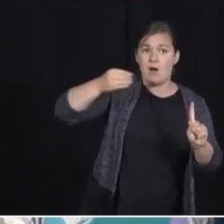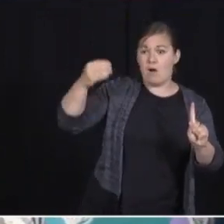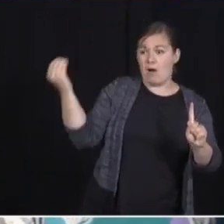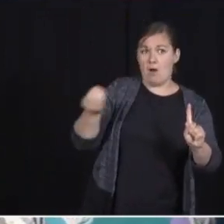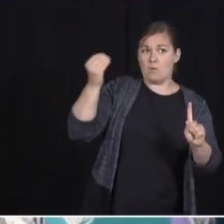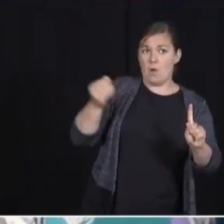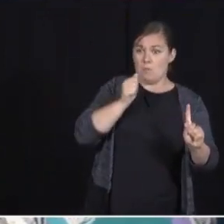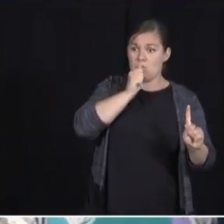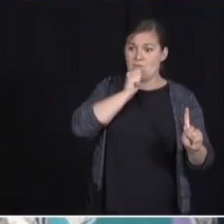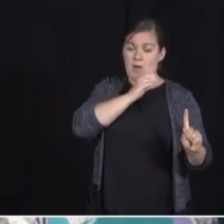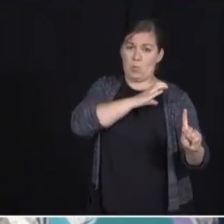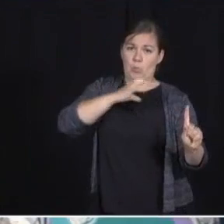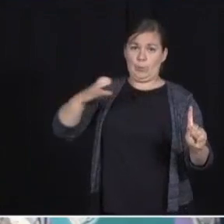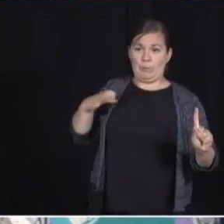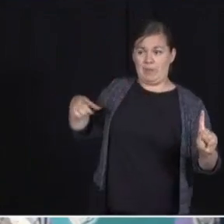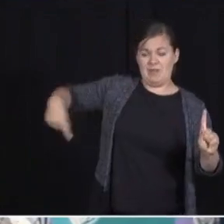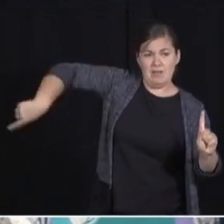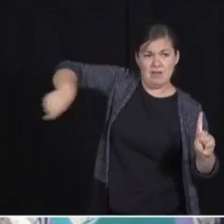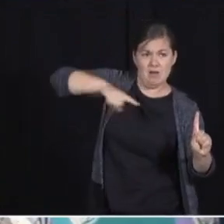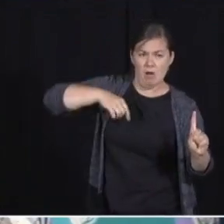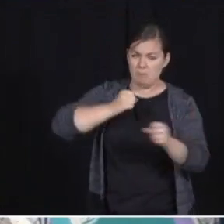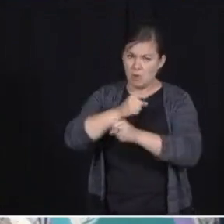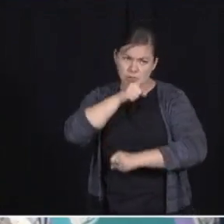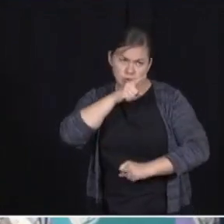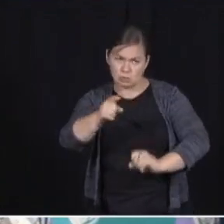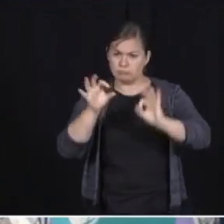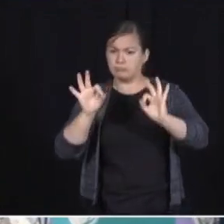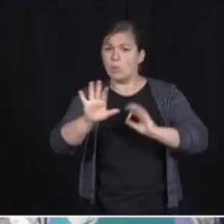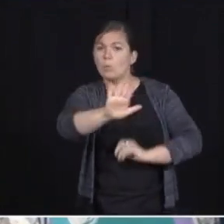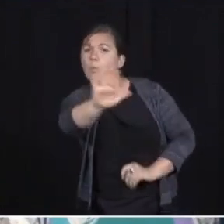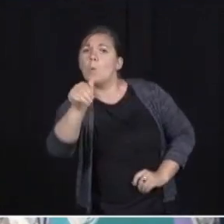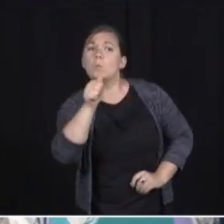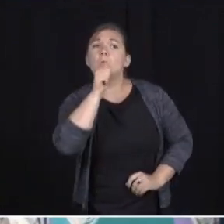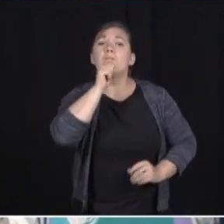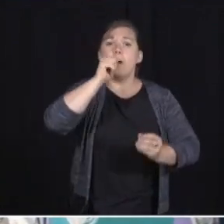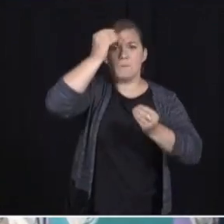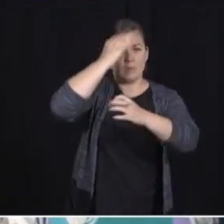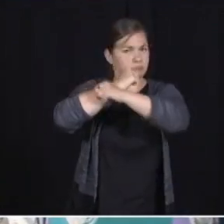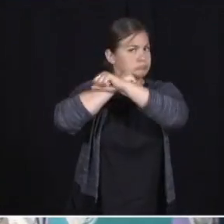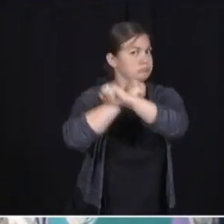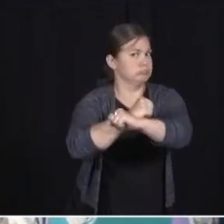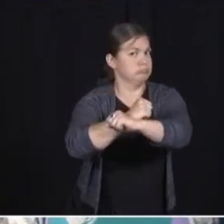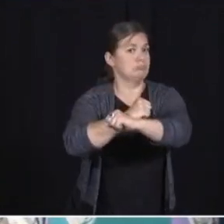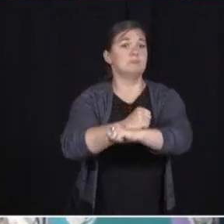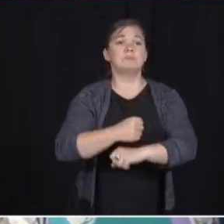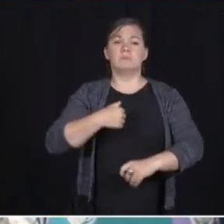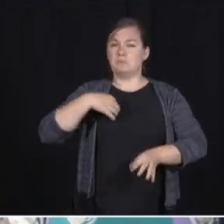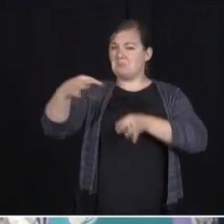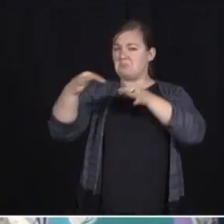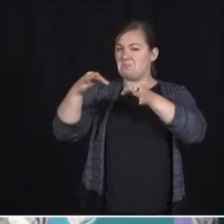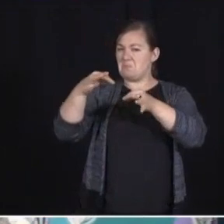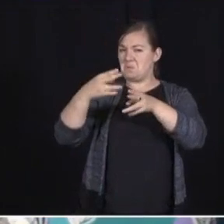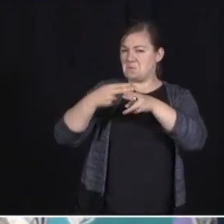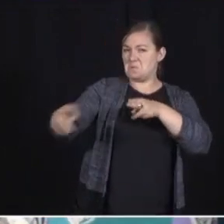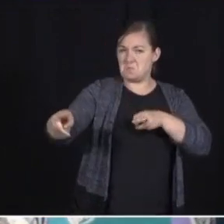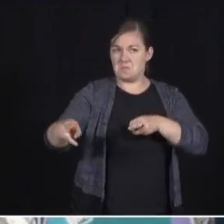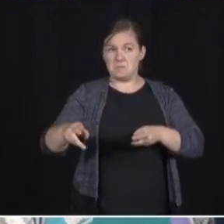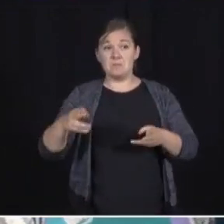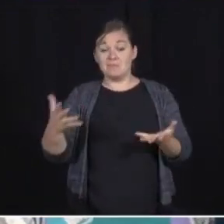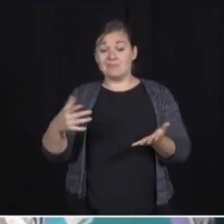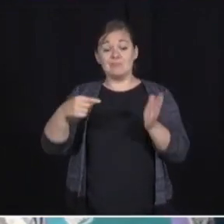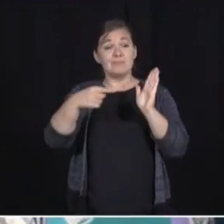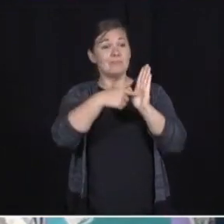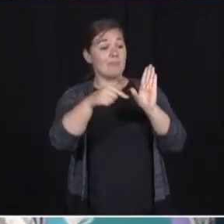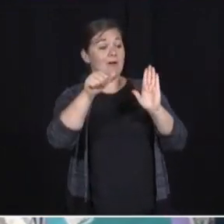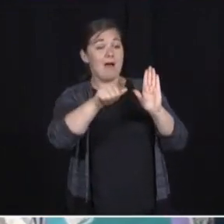that your privacy and data are protected. So let me briefly explain how it works. The app assigns a random code to a